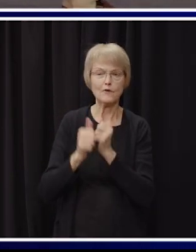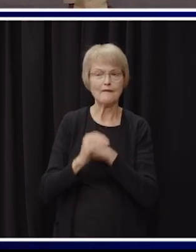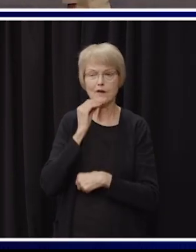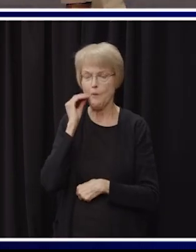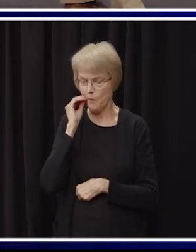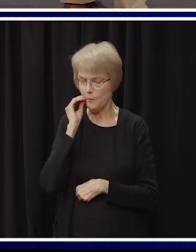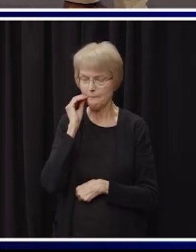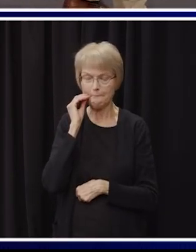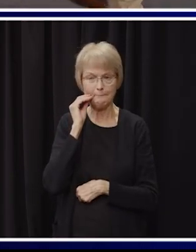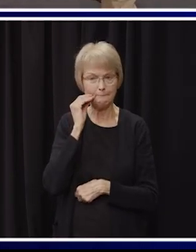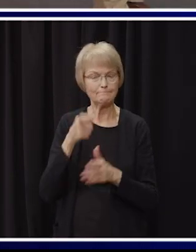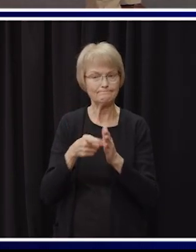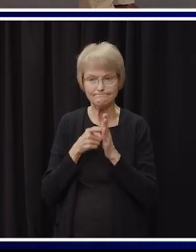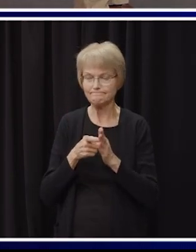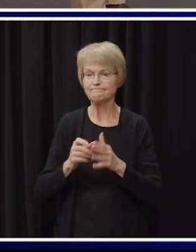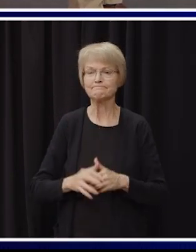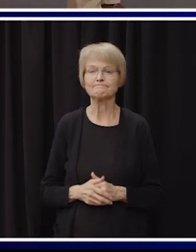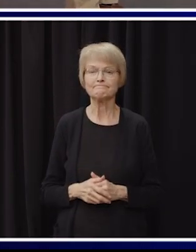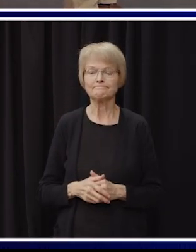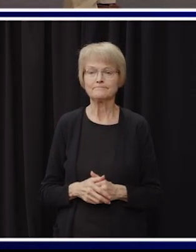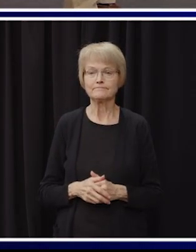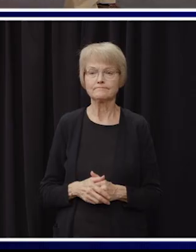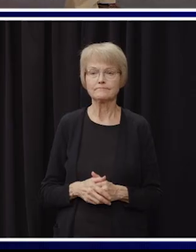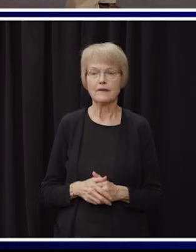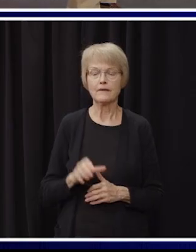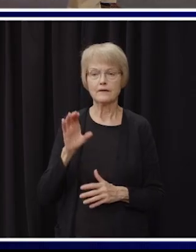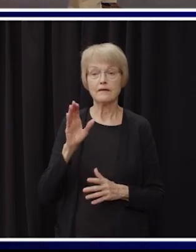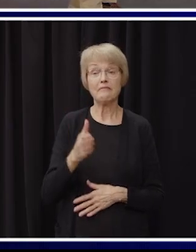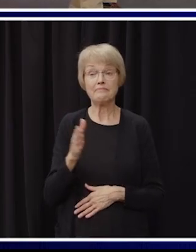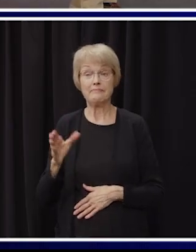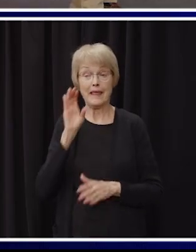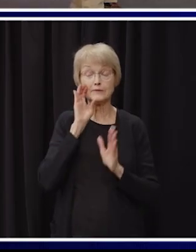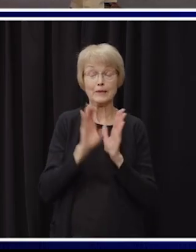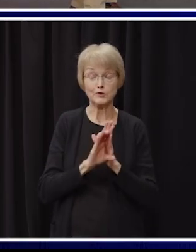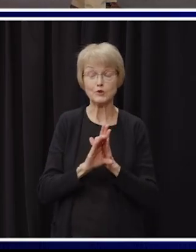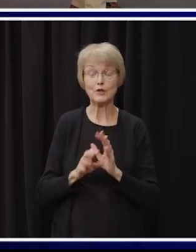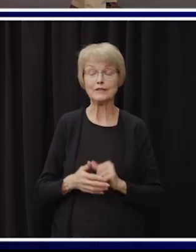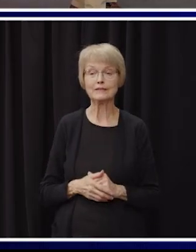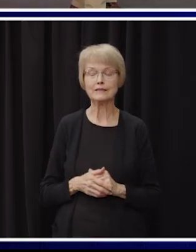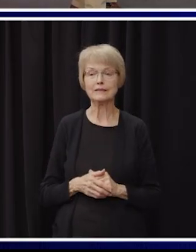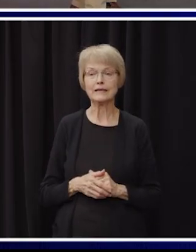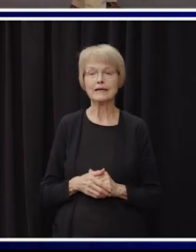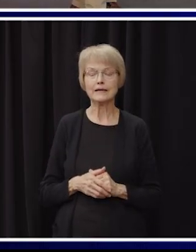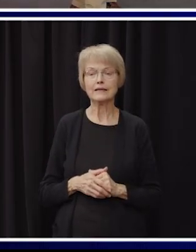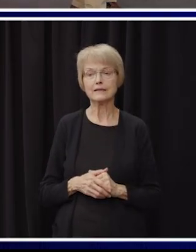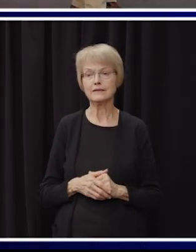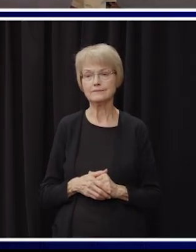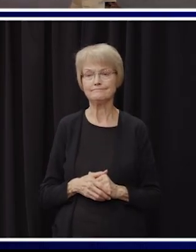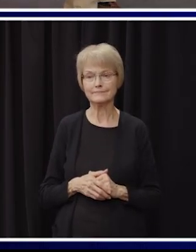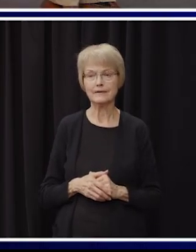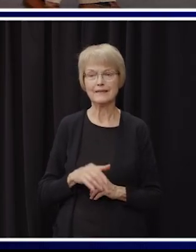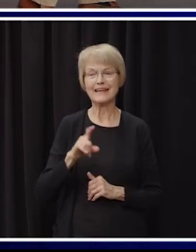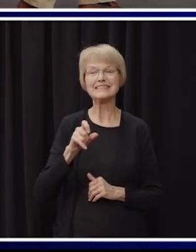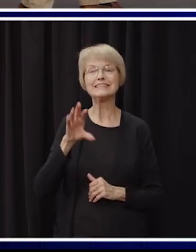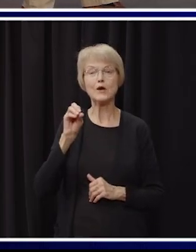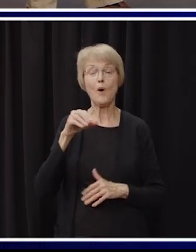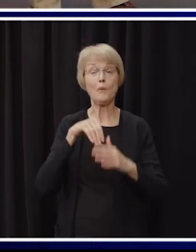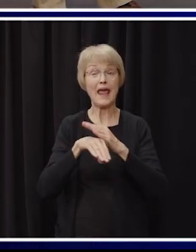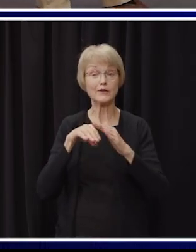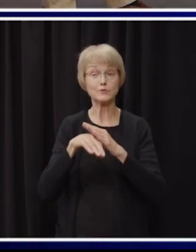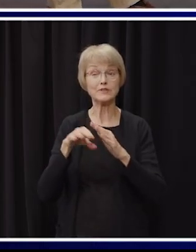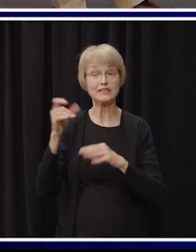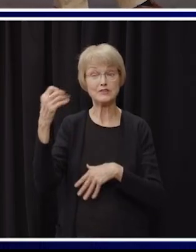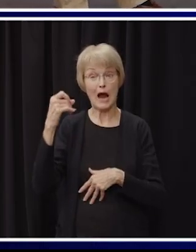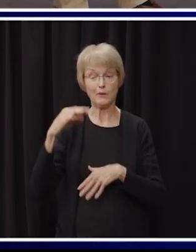build. The picture to the right of that, another zero entry shower, and this one